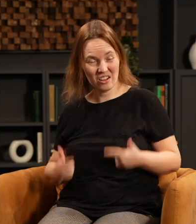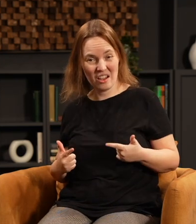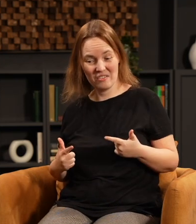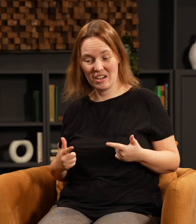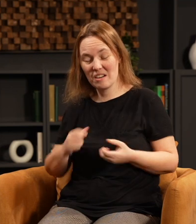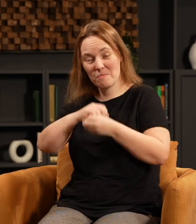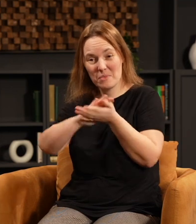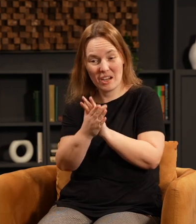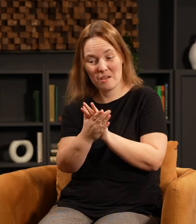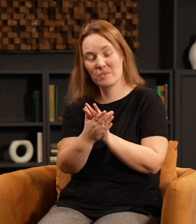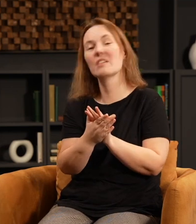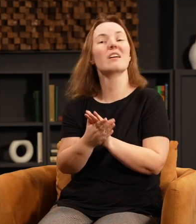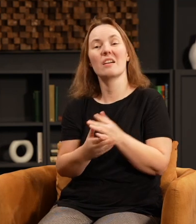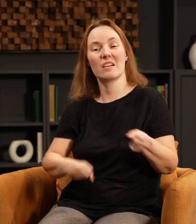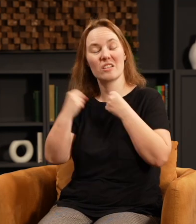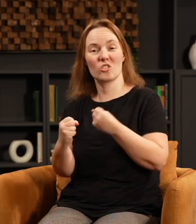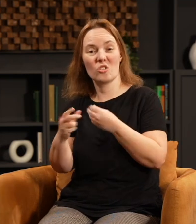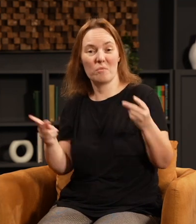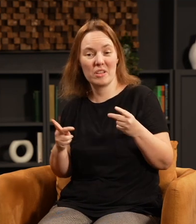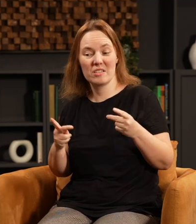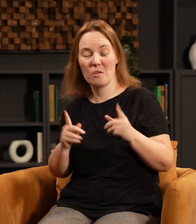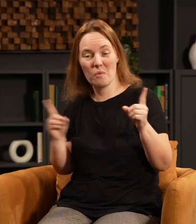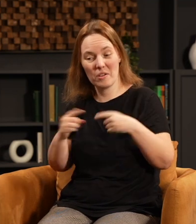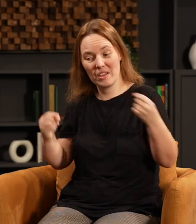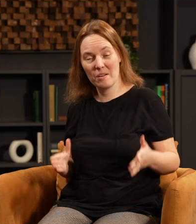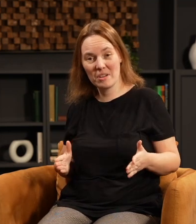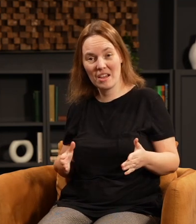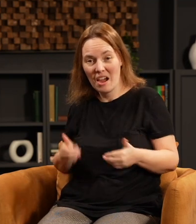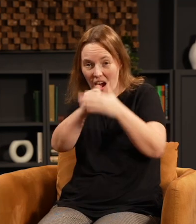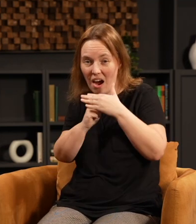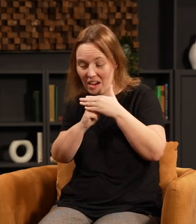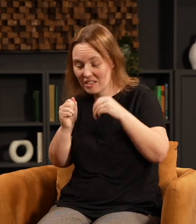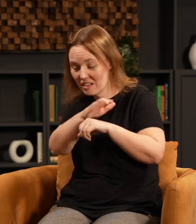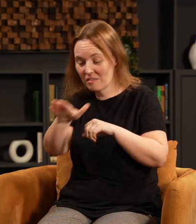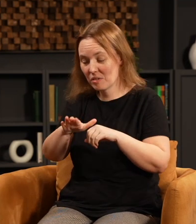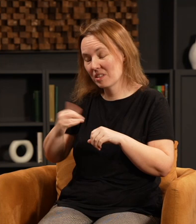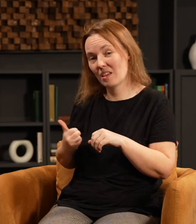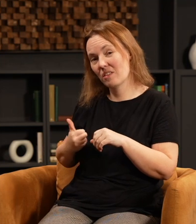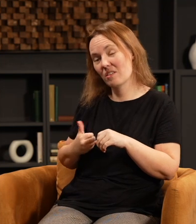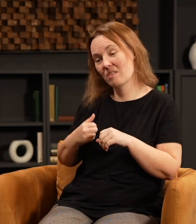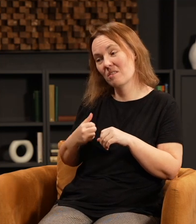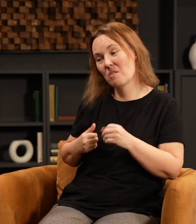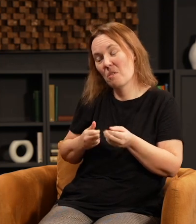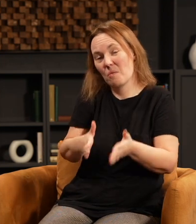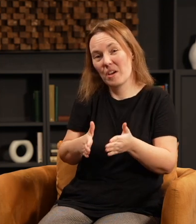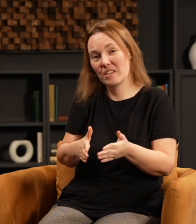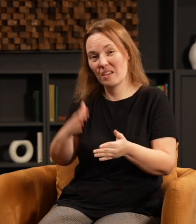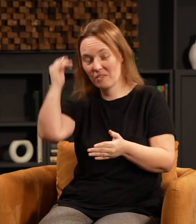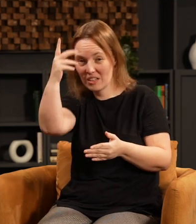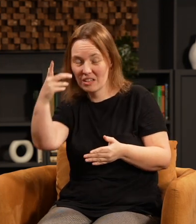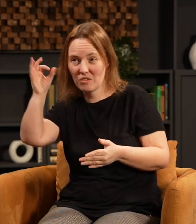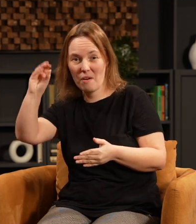a stronghold from which the enemy is able to kind of hide and do other things or influence other areas or ways of thinking. And a foothold, as you see here in